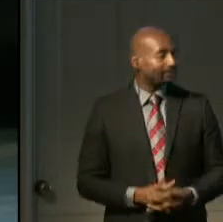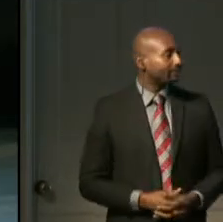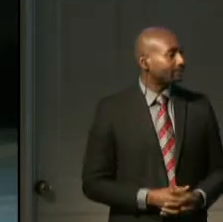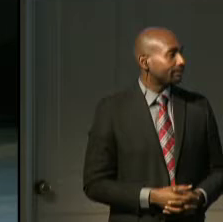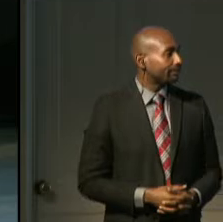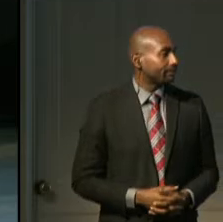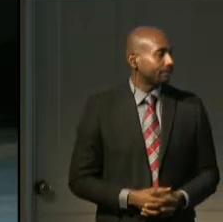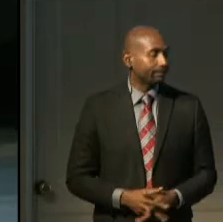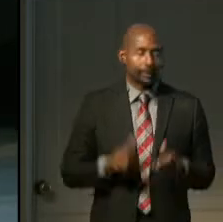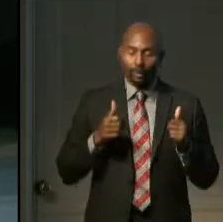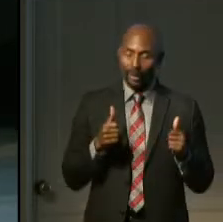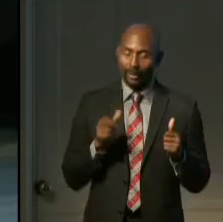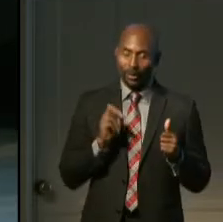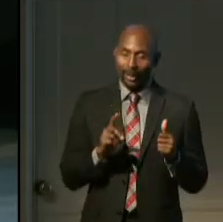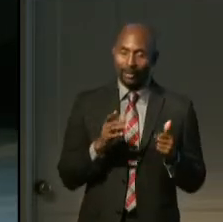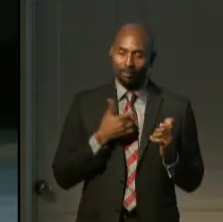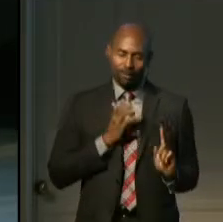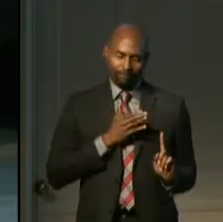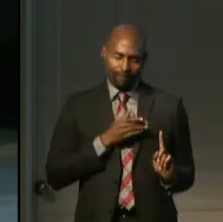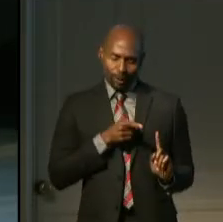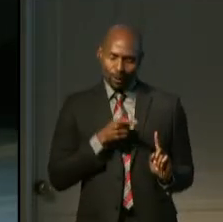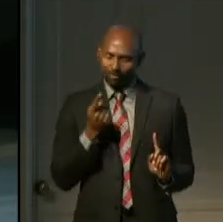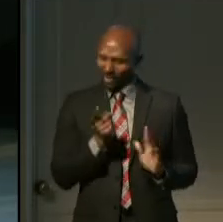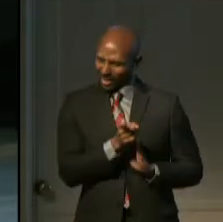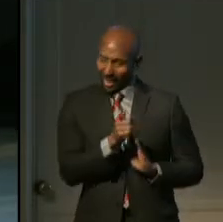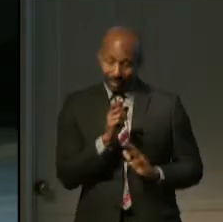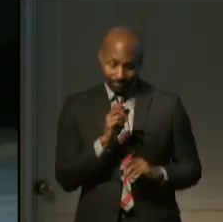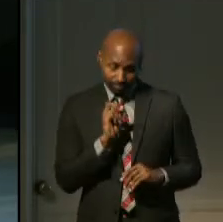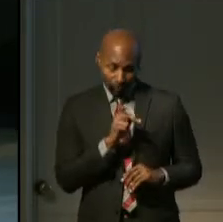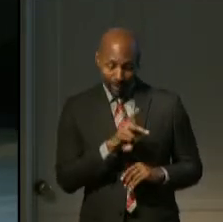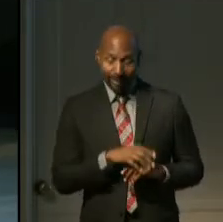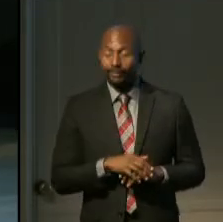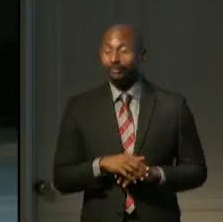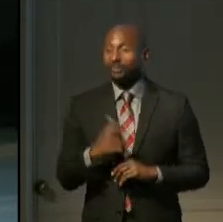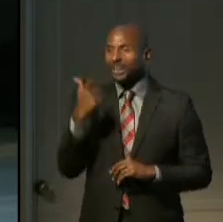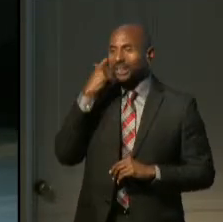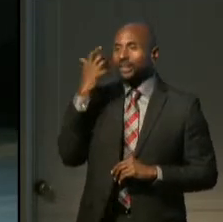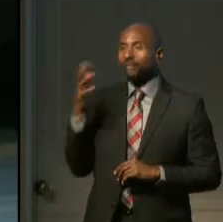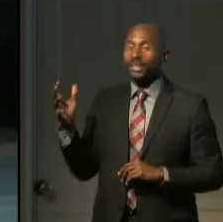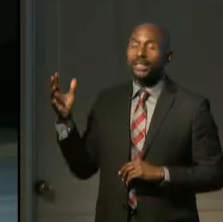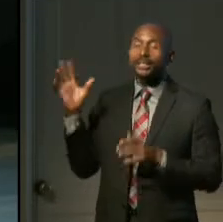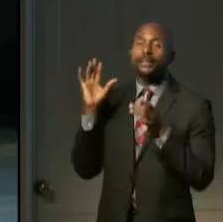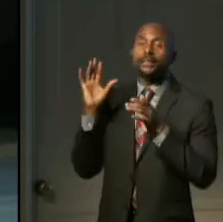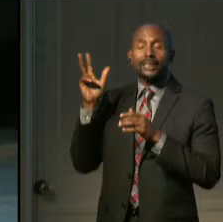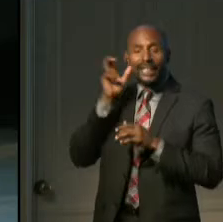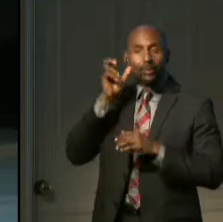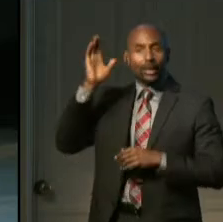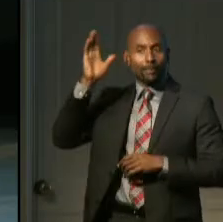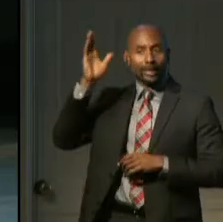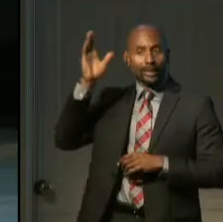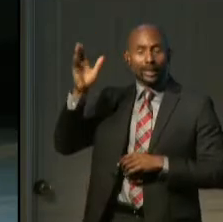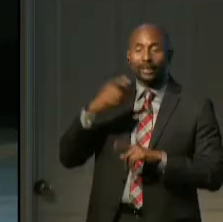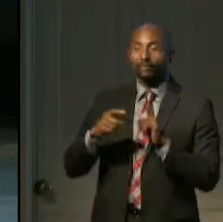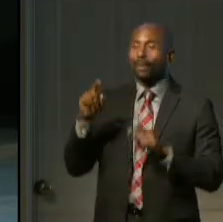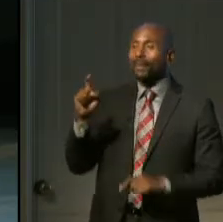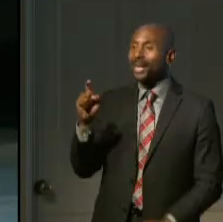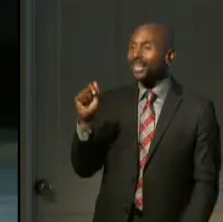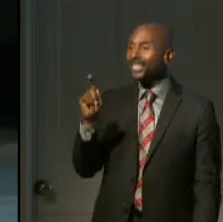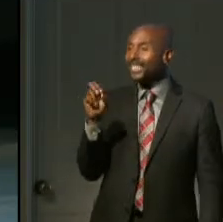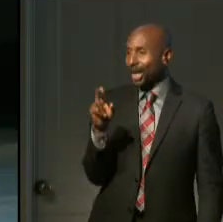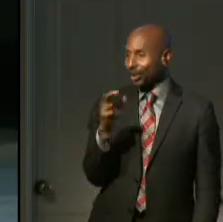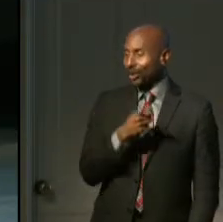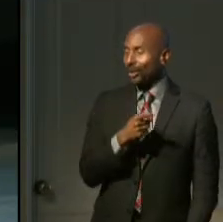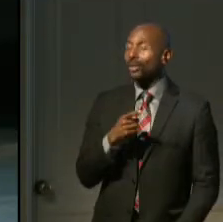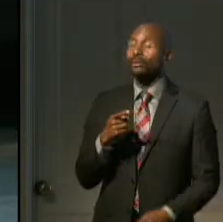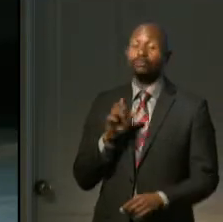Great. Well, I'm going to stay on you for a second, if that's okay. We've just had a chance to really hear Xander talk about the